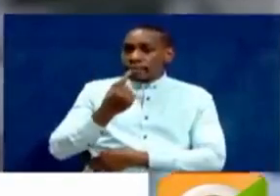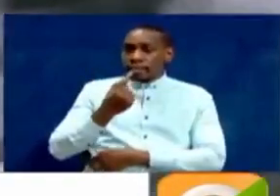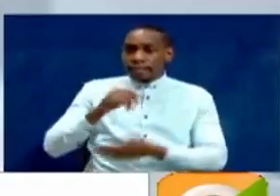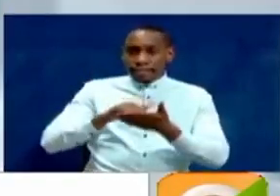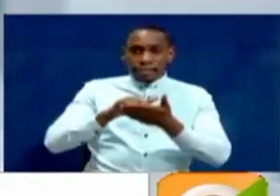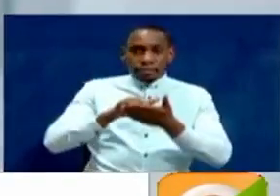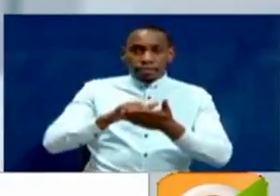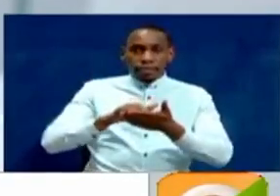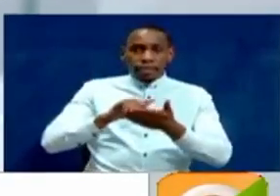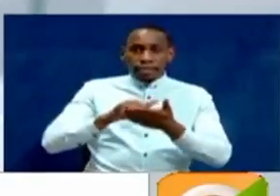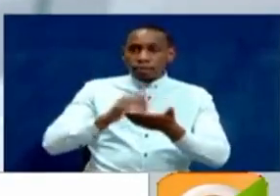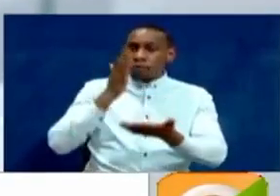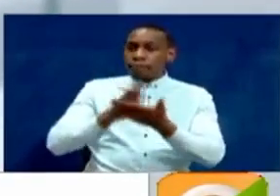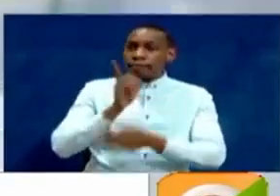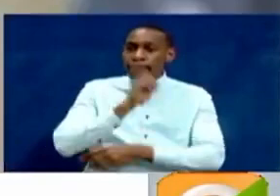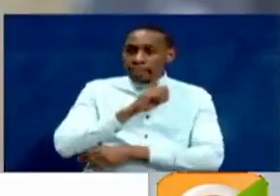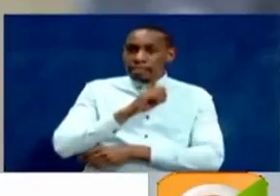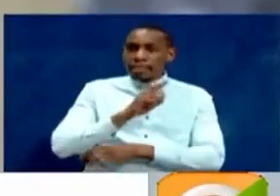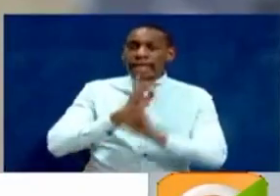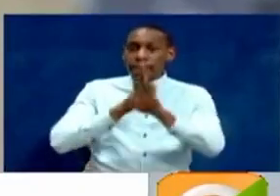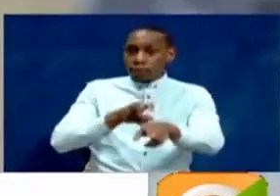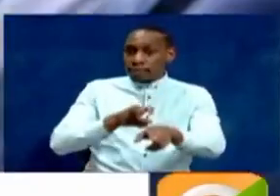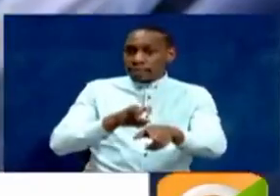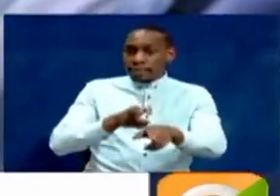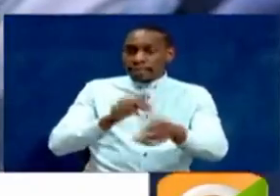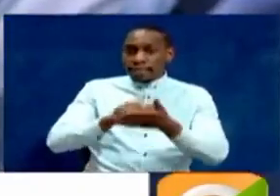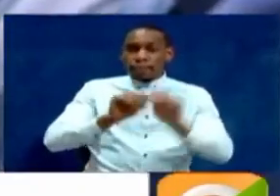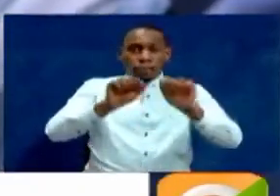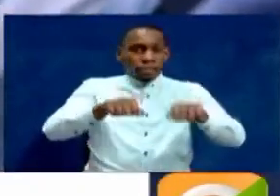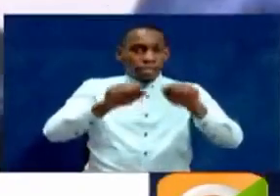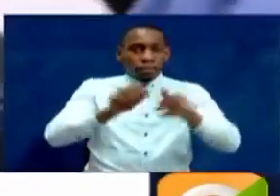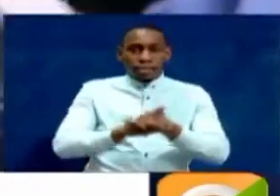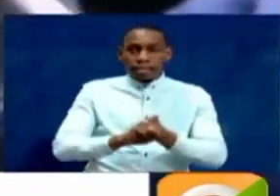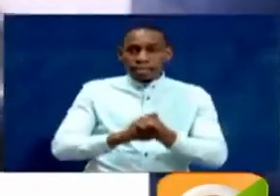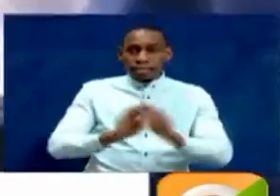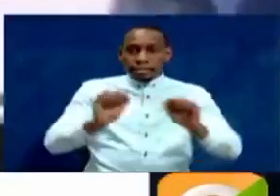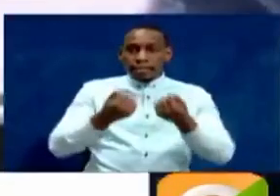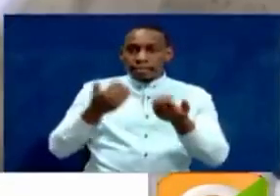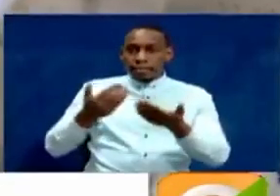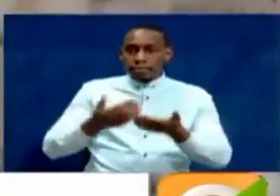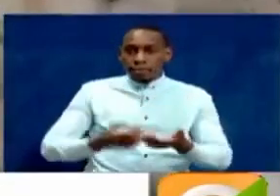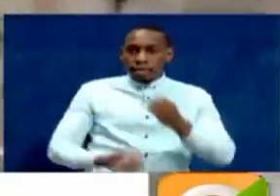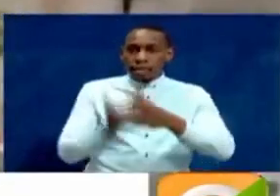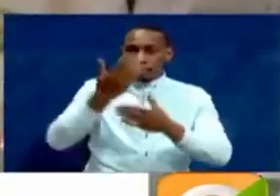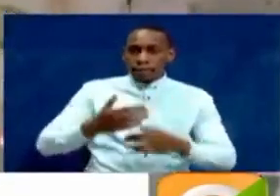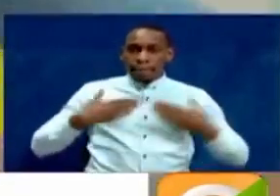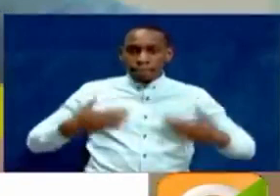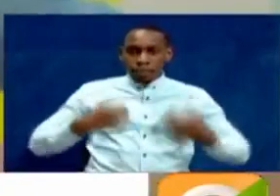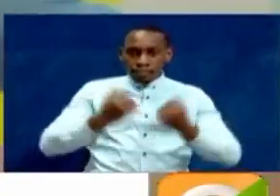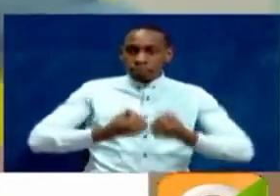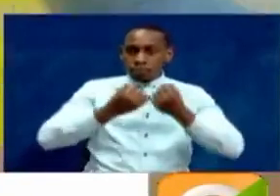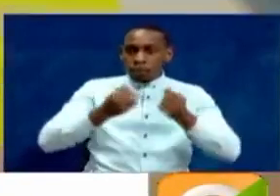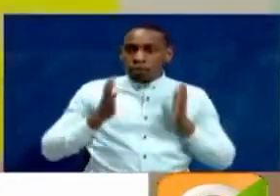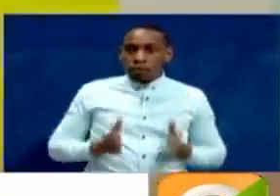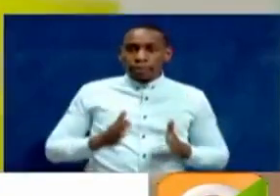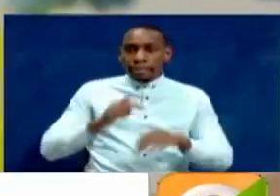vaccine platform that has a well-established track record in terms of its ability to safely elicit immune responses in